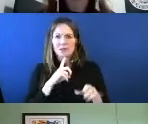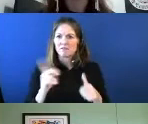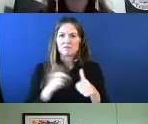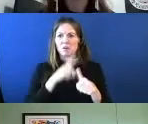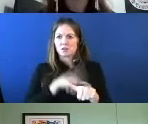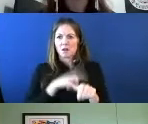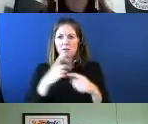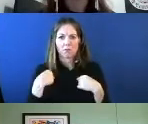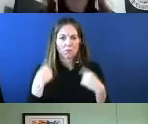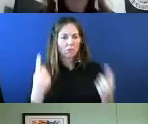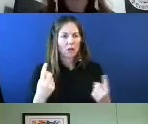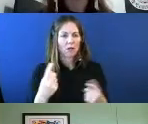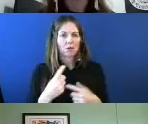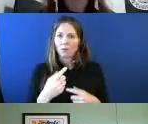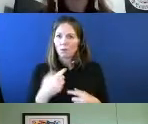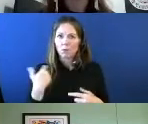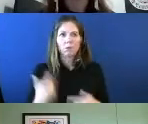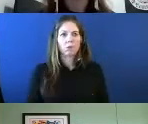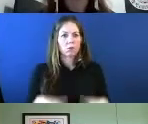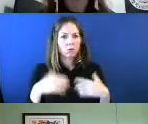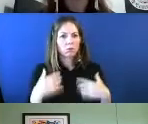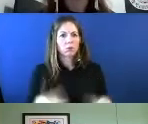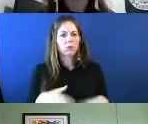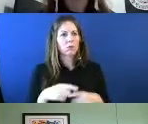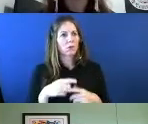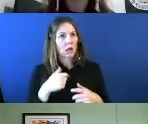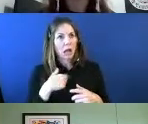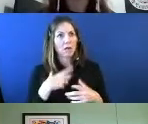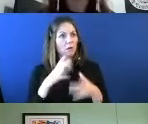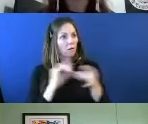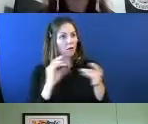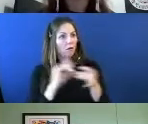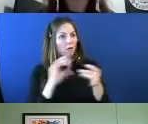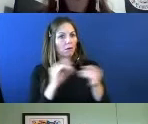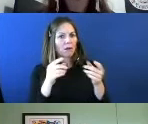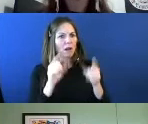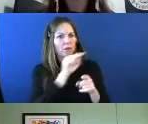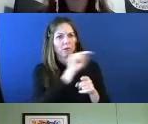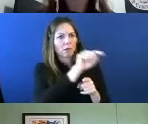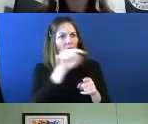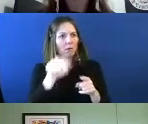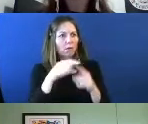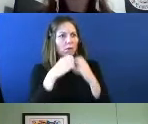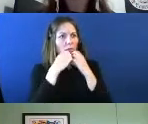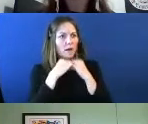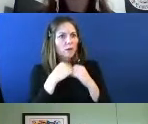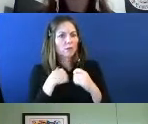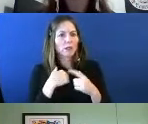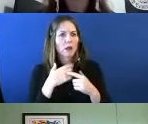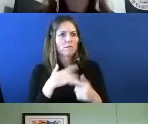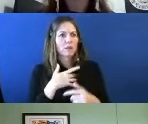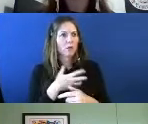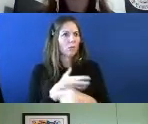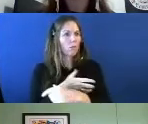was valuing so much her words, and that it made her feel empowered, and that she was